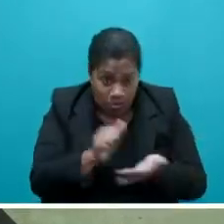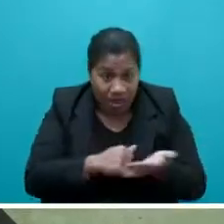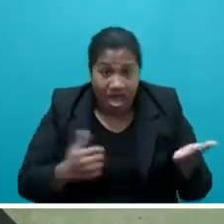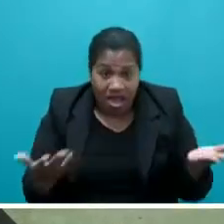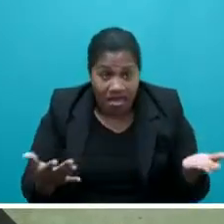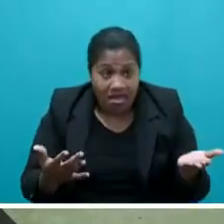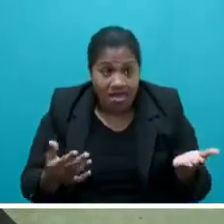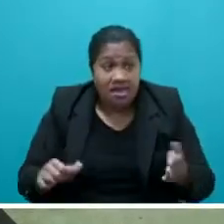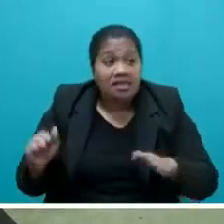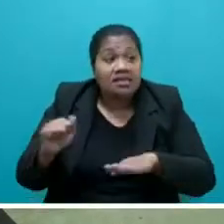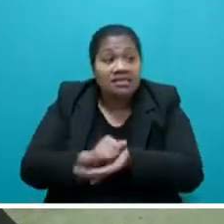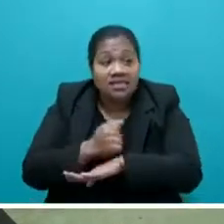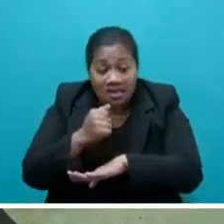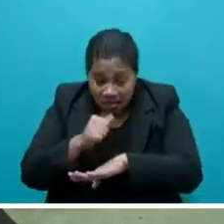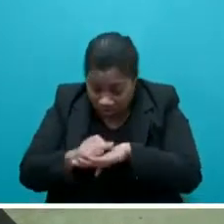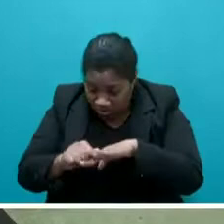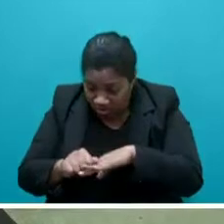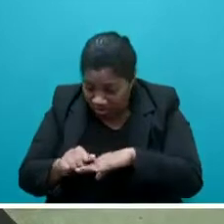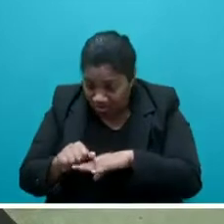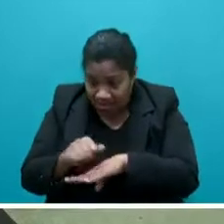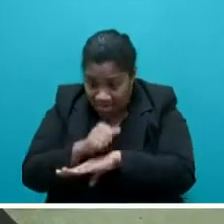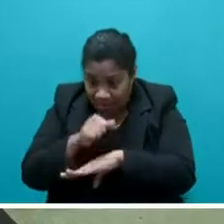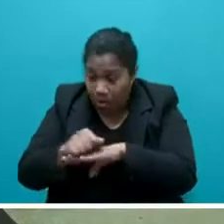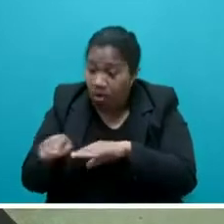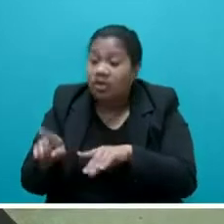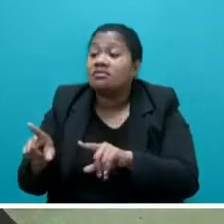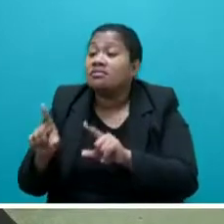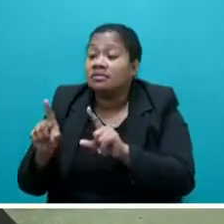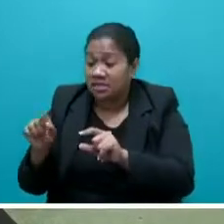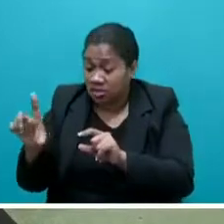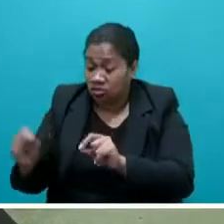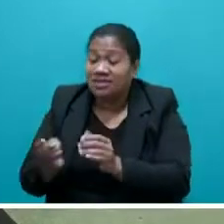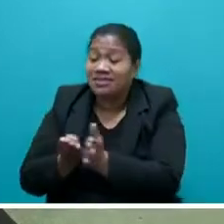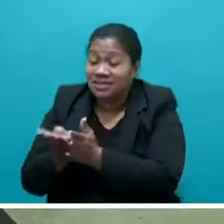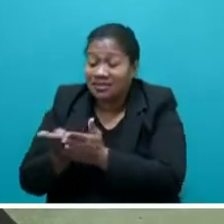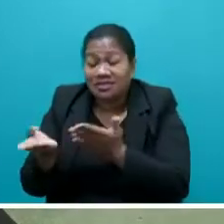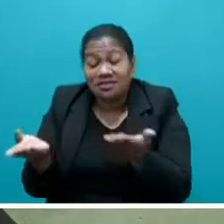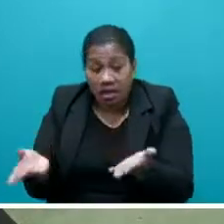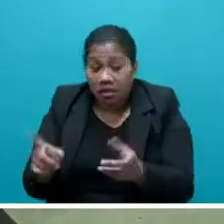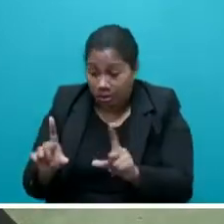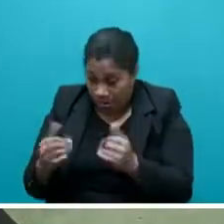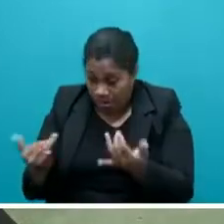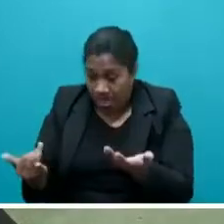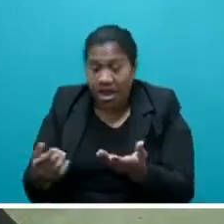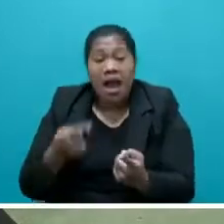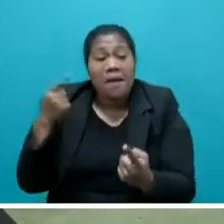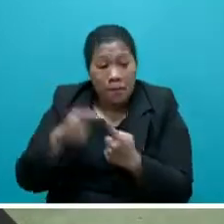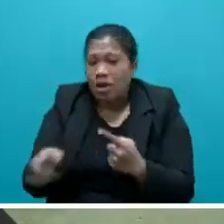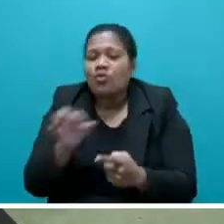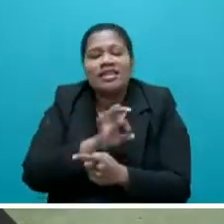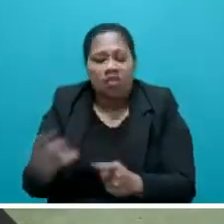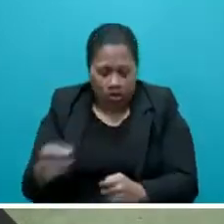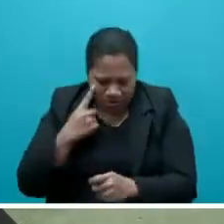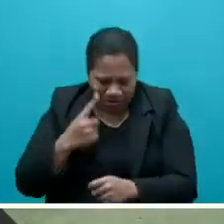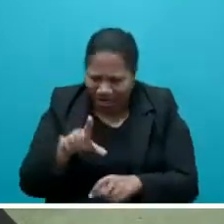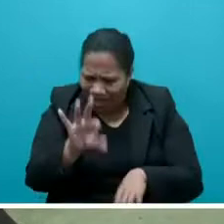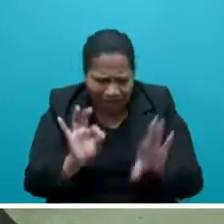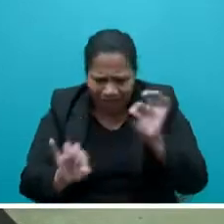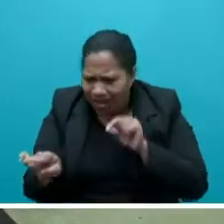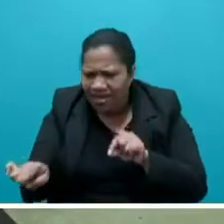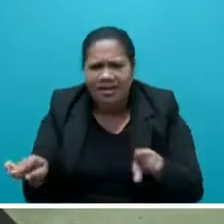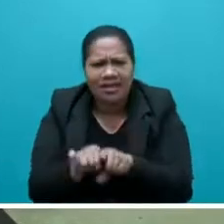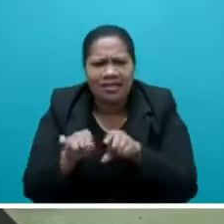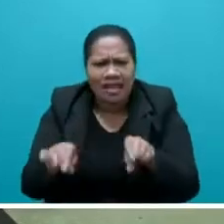has national service. Do we do that now? The point being that you don't generalize like that. The point being you need to have a more nuanced